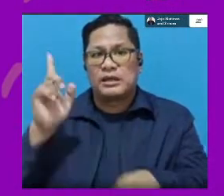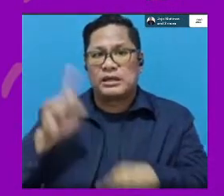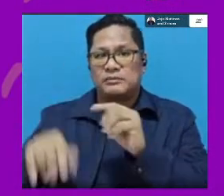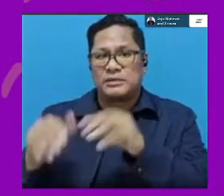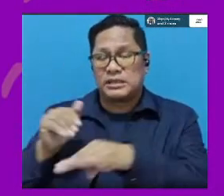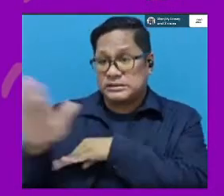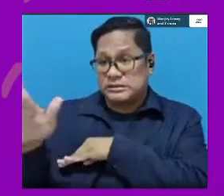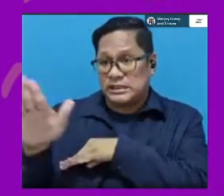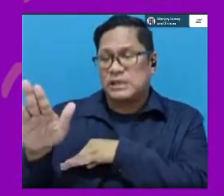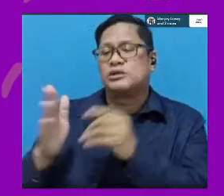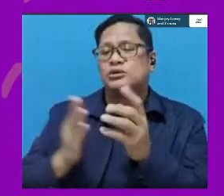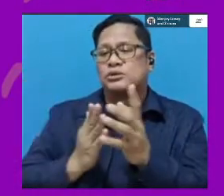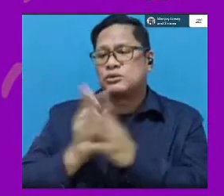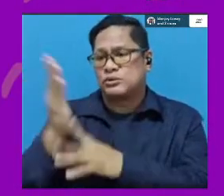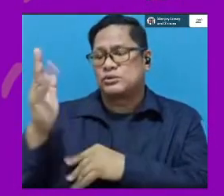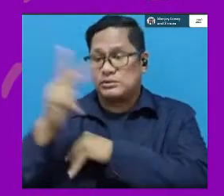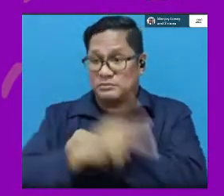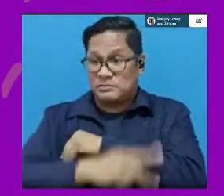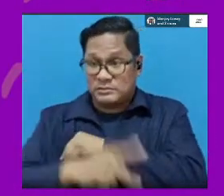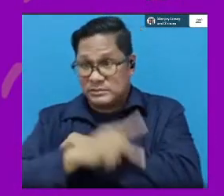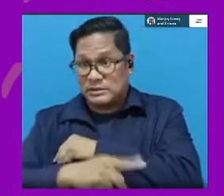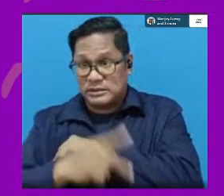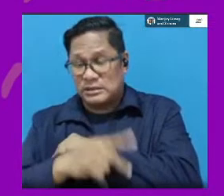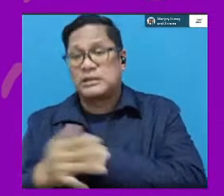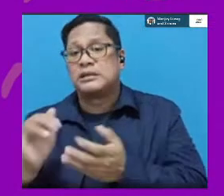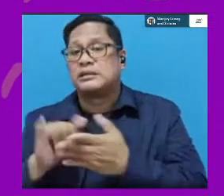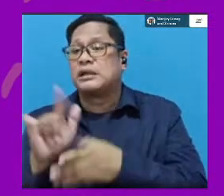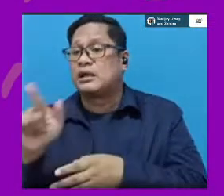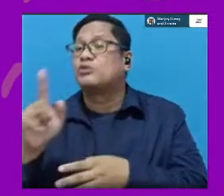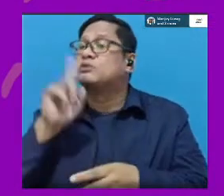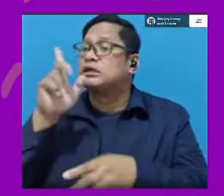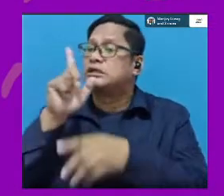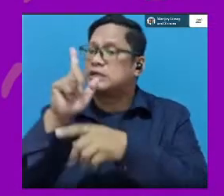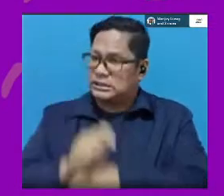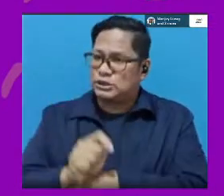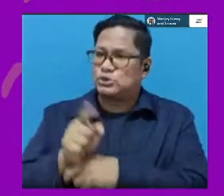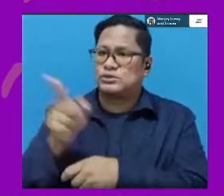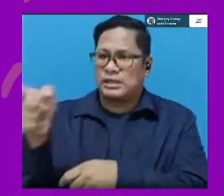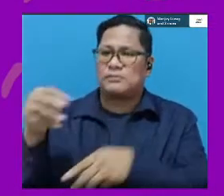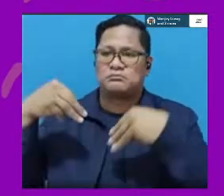the province, which are their traditional markets.